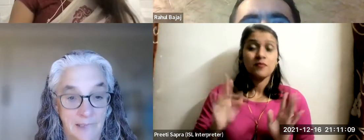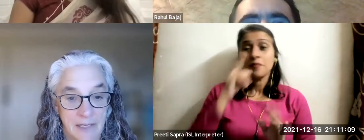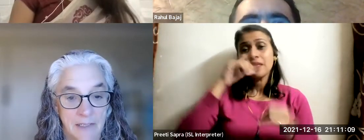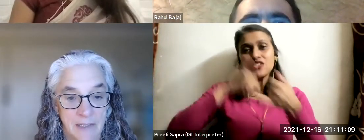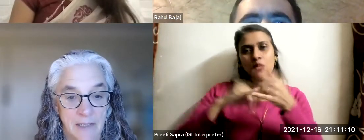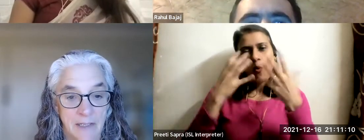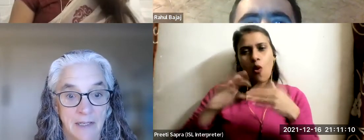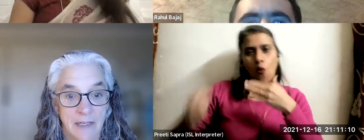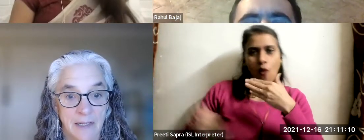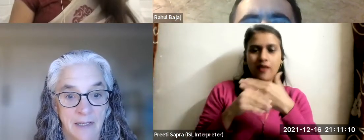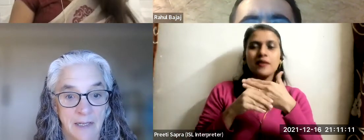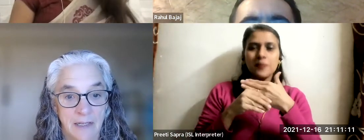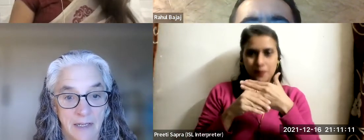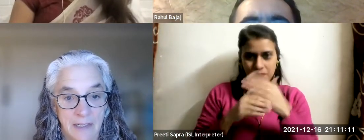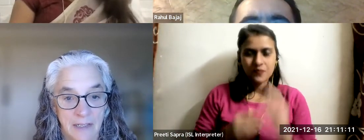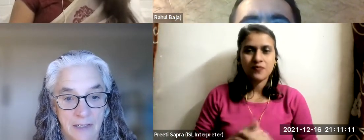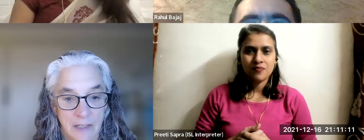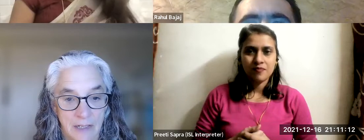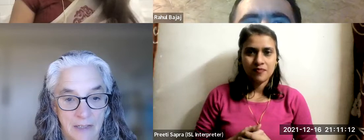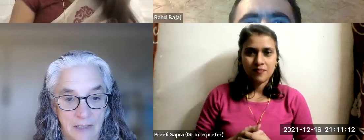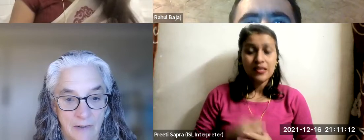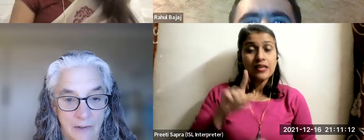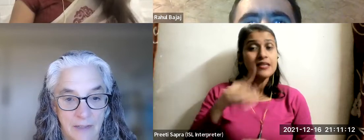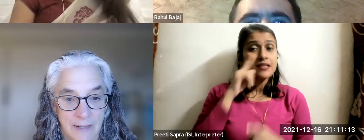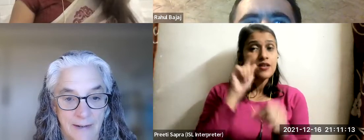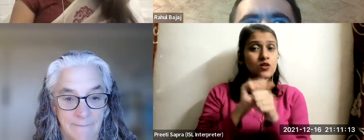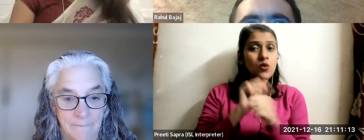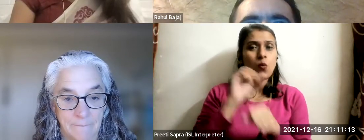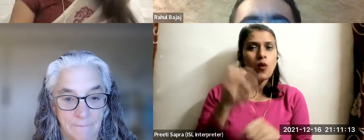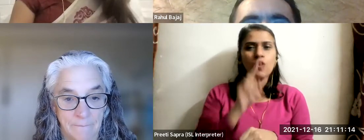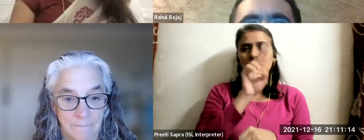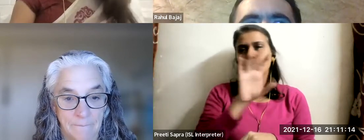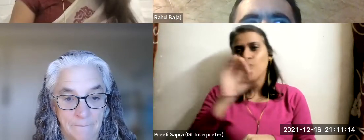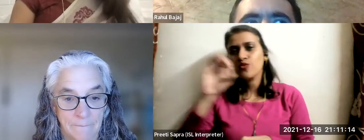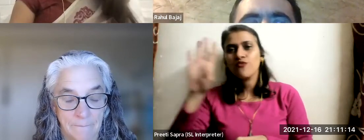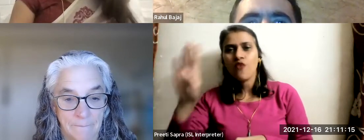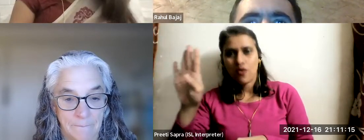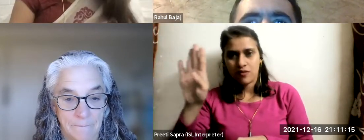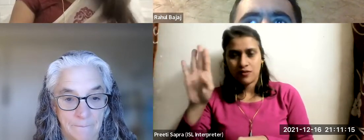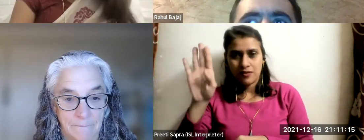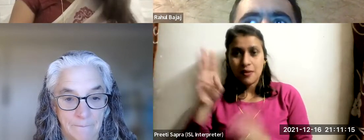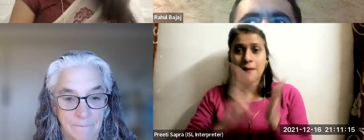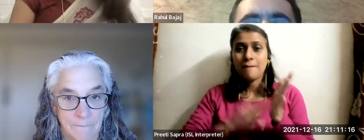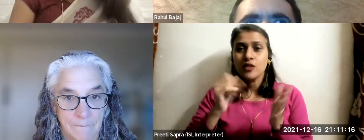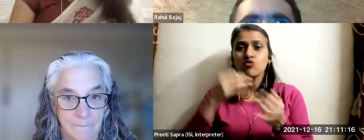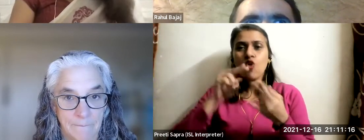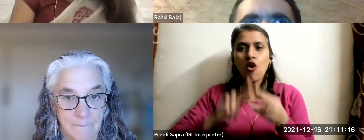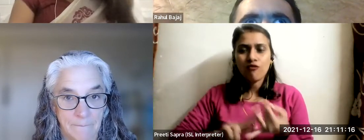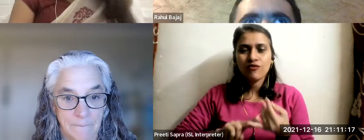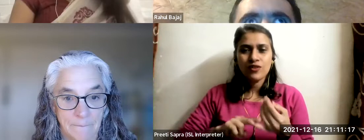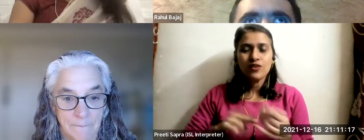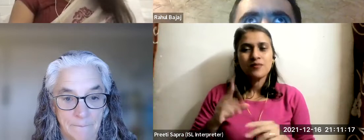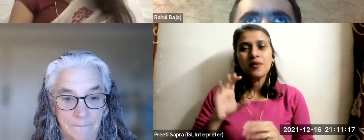Yes, please. Yes. I started in 2004, going every month to the Ministry of Social Justice and Empowerment and